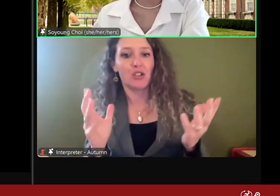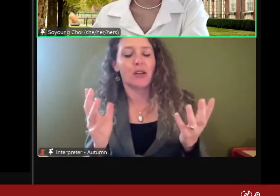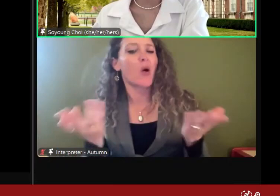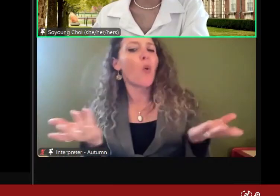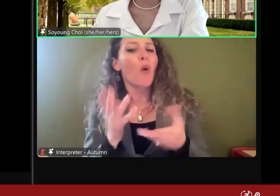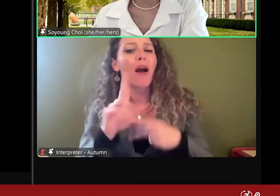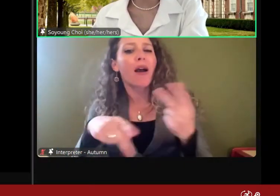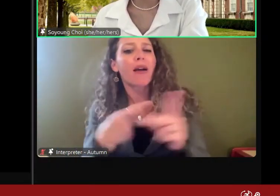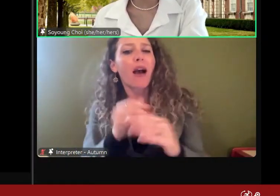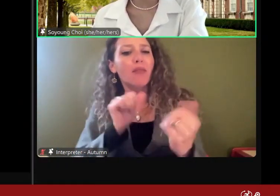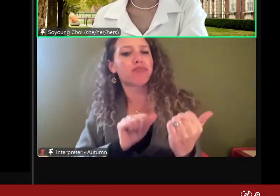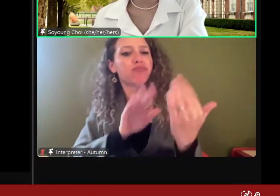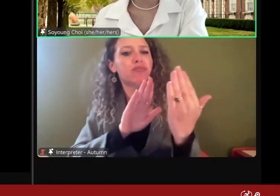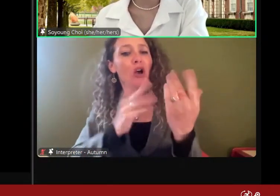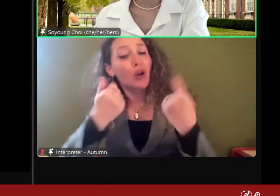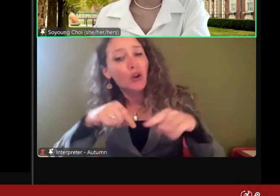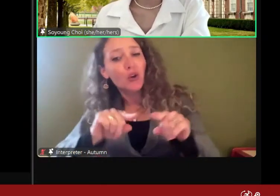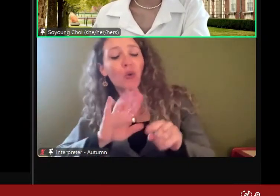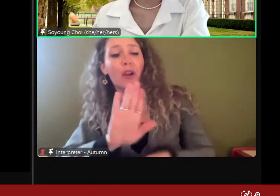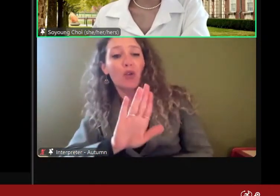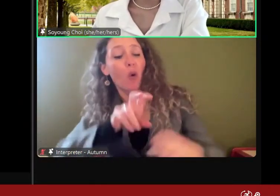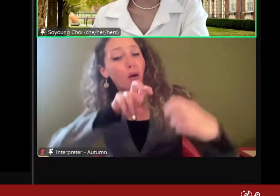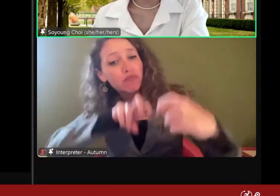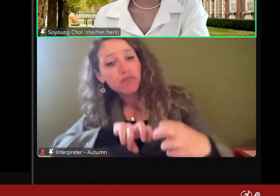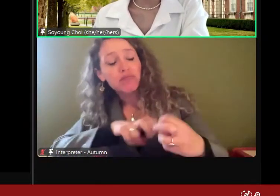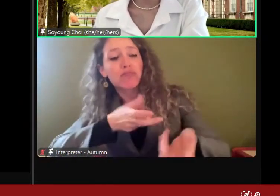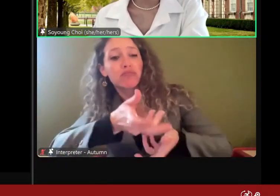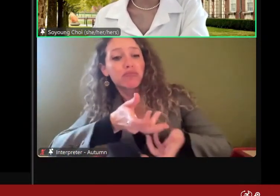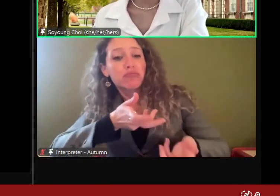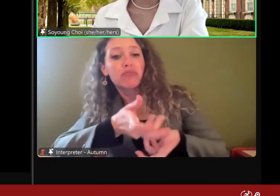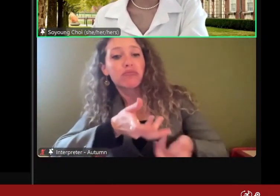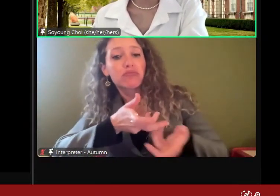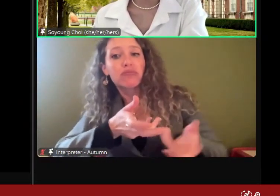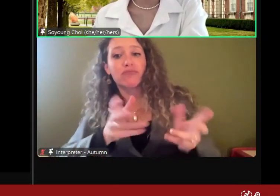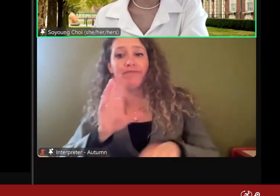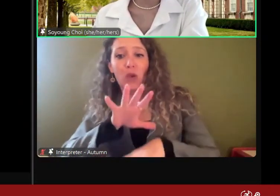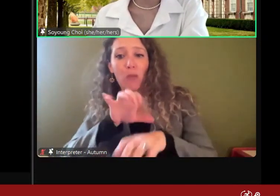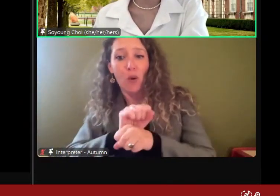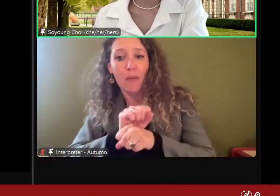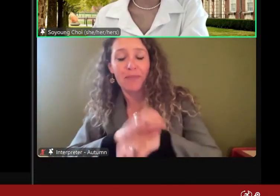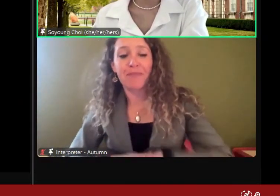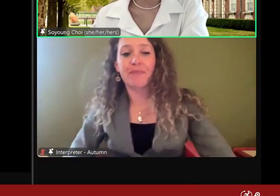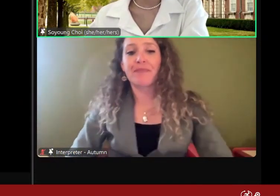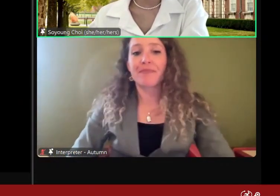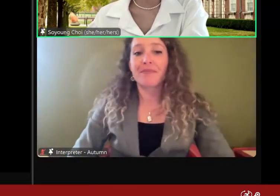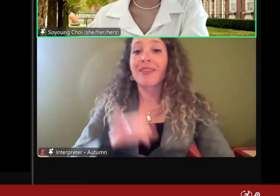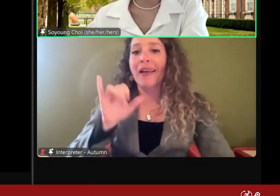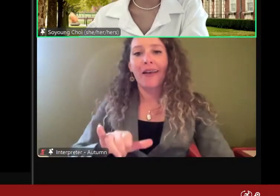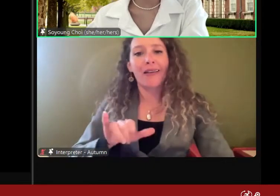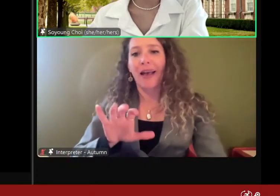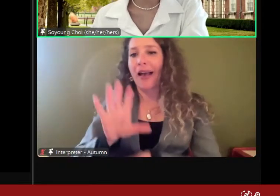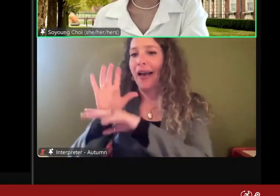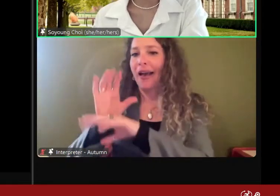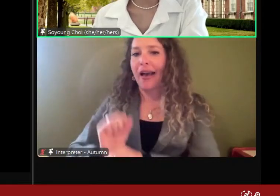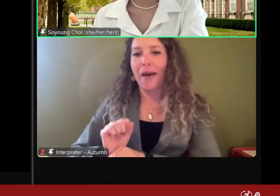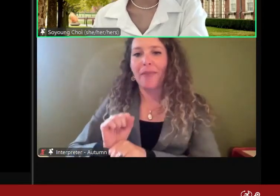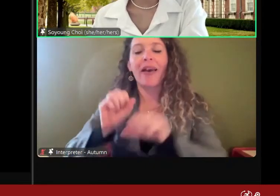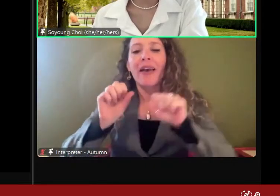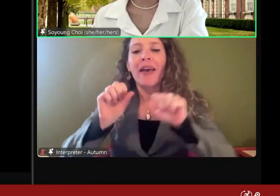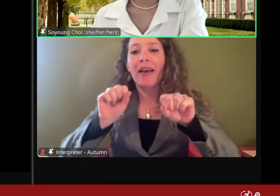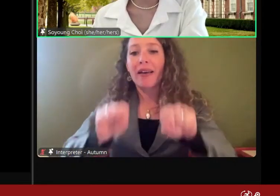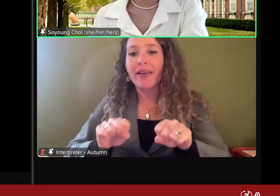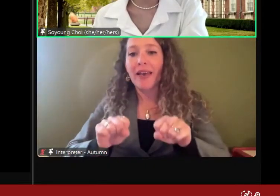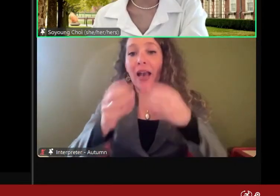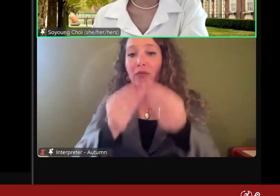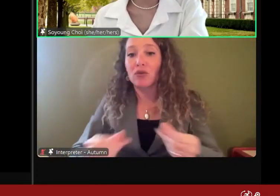their medical consultations. This simple habit can prevent serious communication gaps and